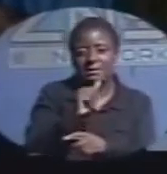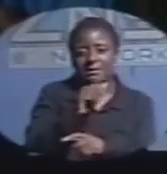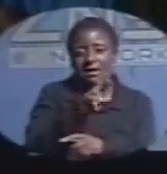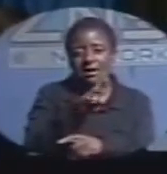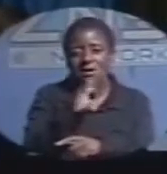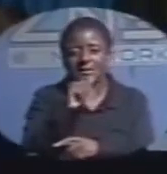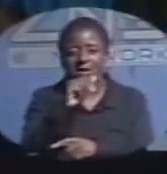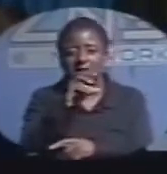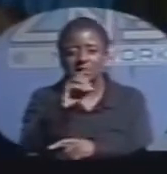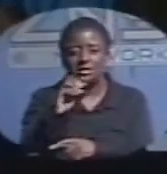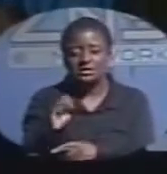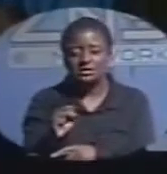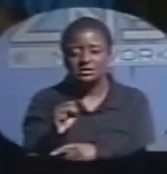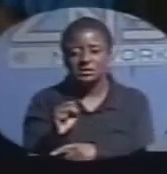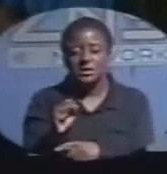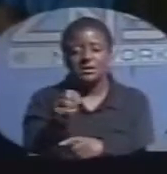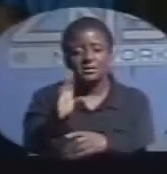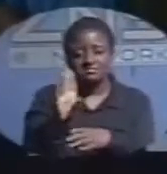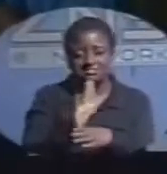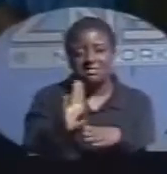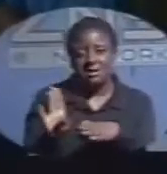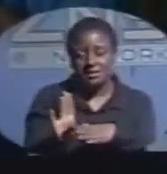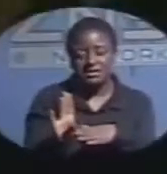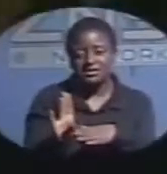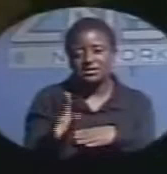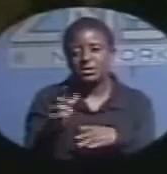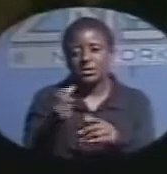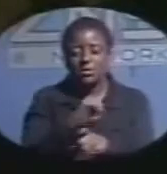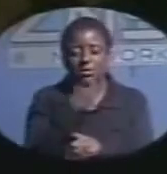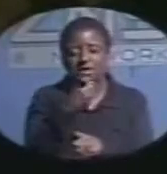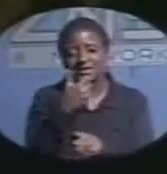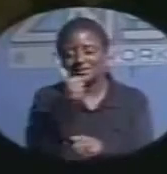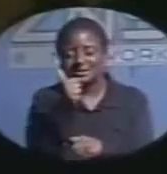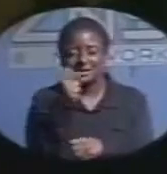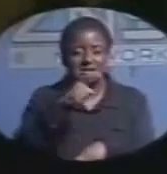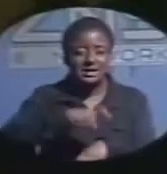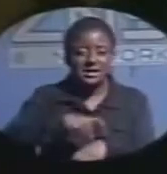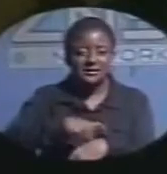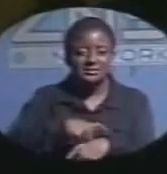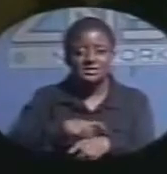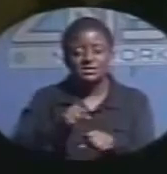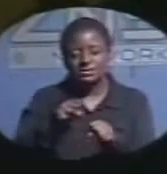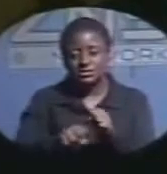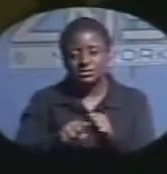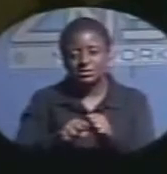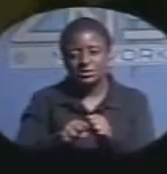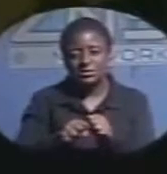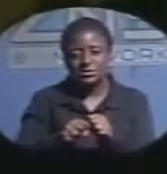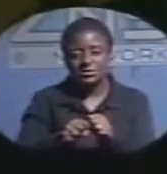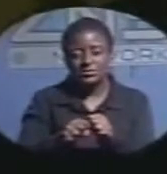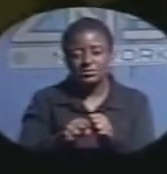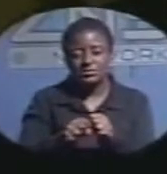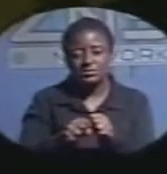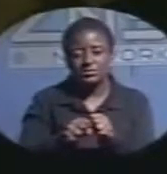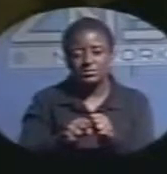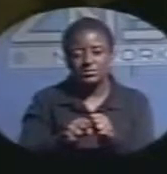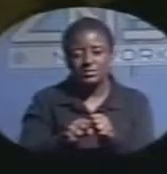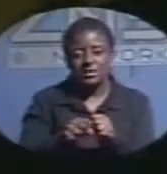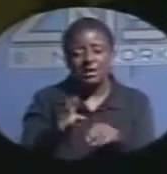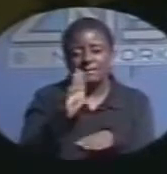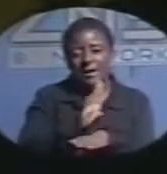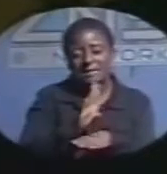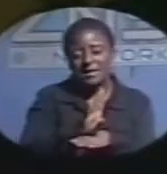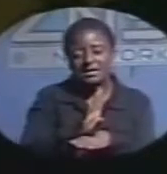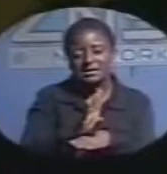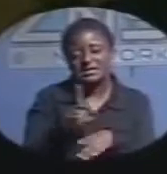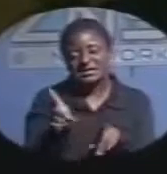it in the last 10 times in the volleyball championships, 10 times. So they've been, Barbados a bit been like that USA beast over